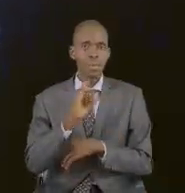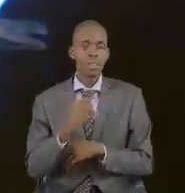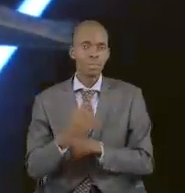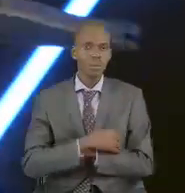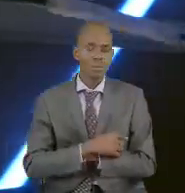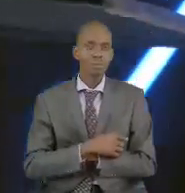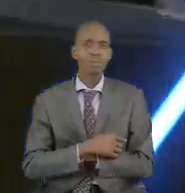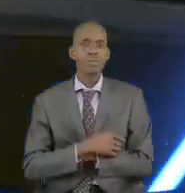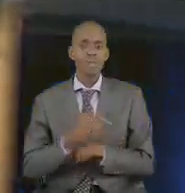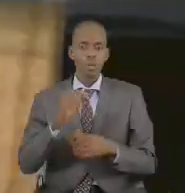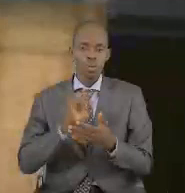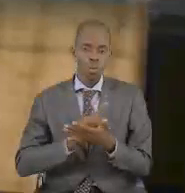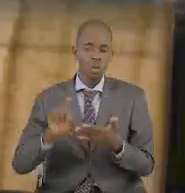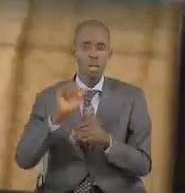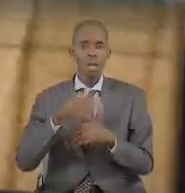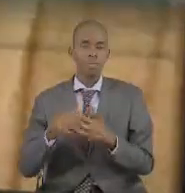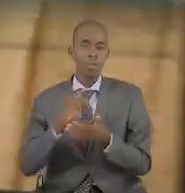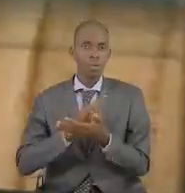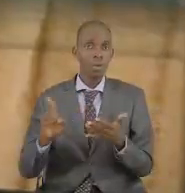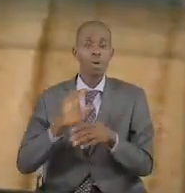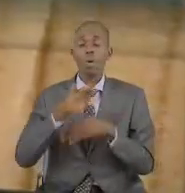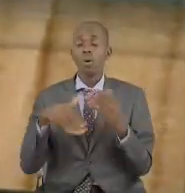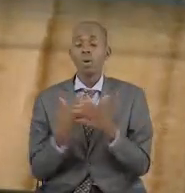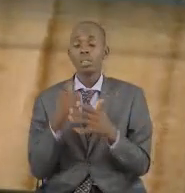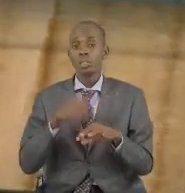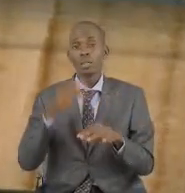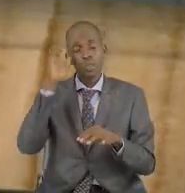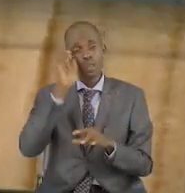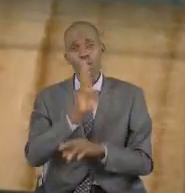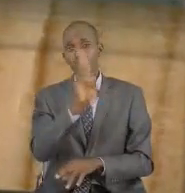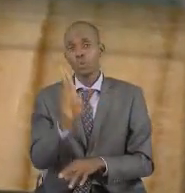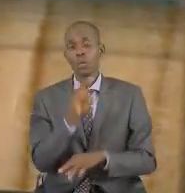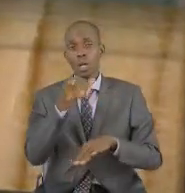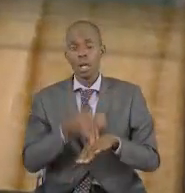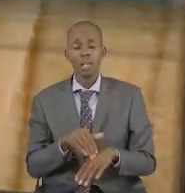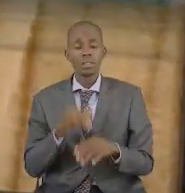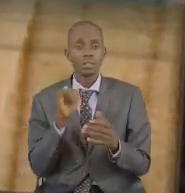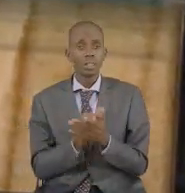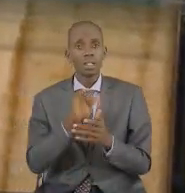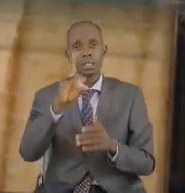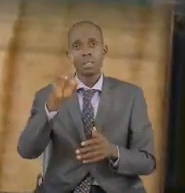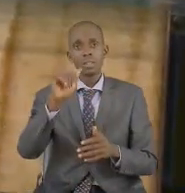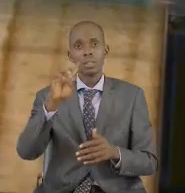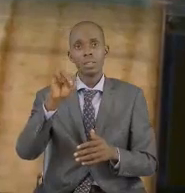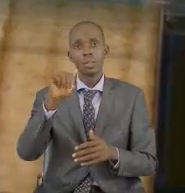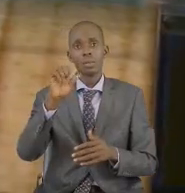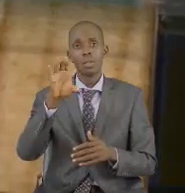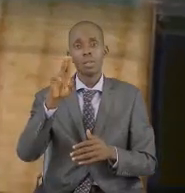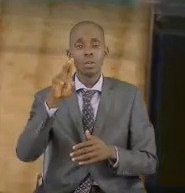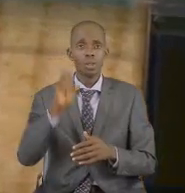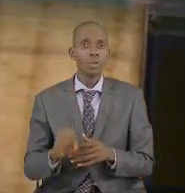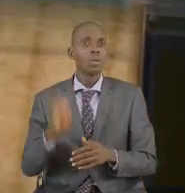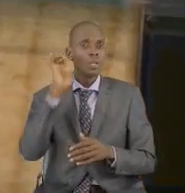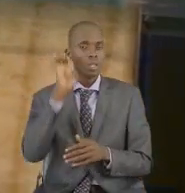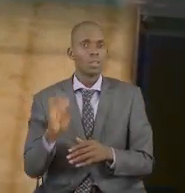the time he spent in Damascus there, he was getting stronger, and he confounded the